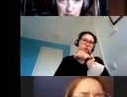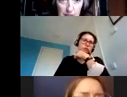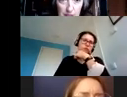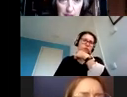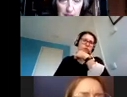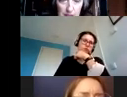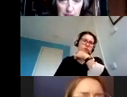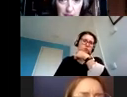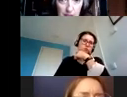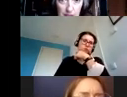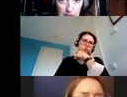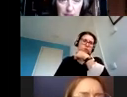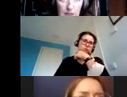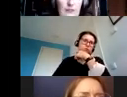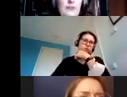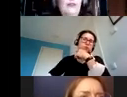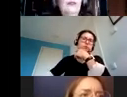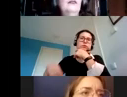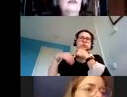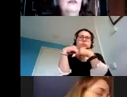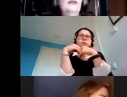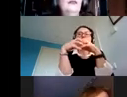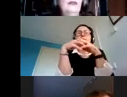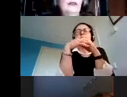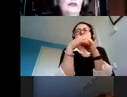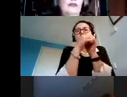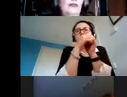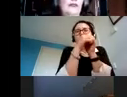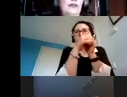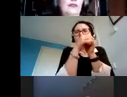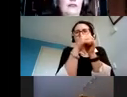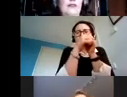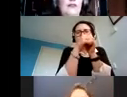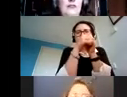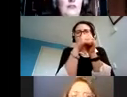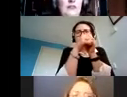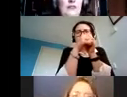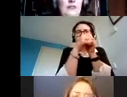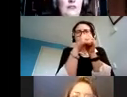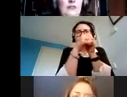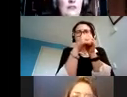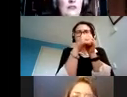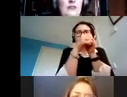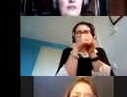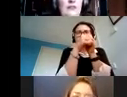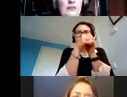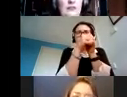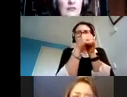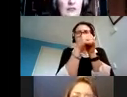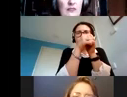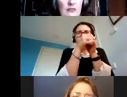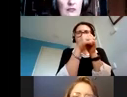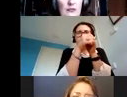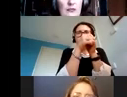in the business and human rights debate. Just for a couple of examples, Canada Ombudsperson on Responsible